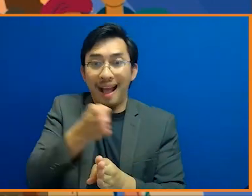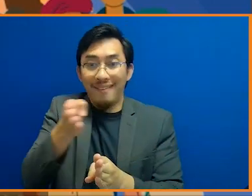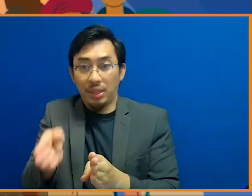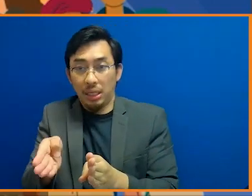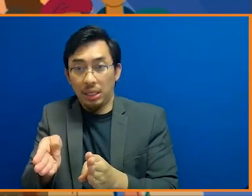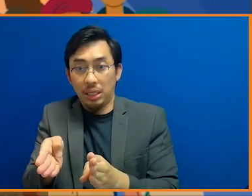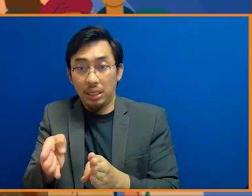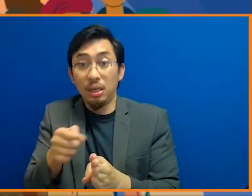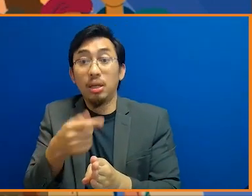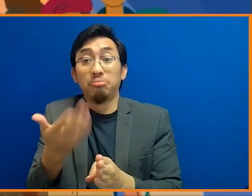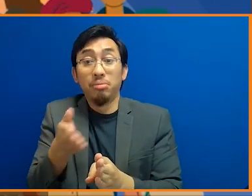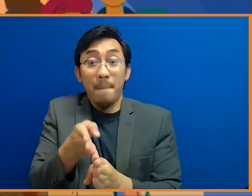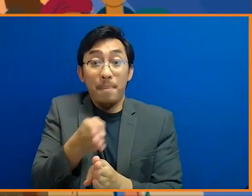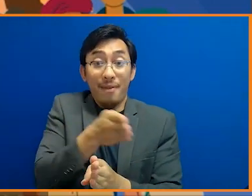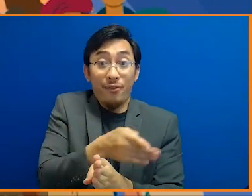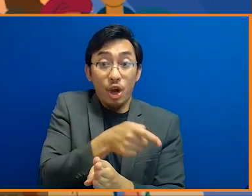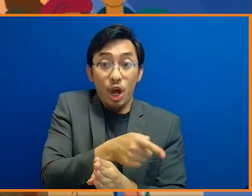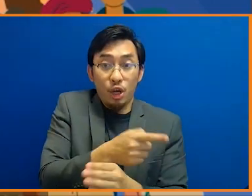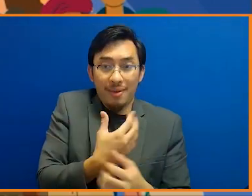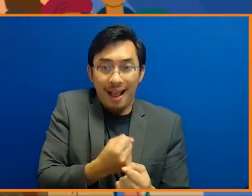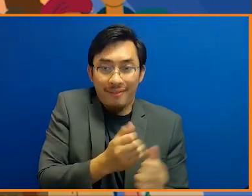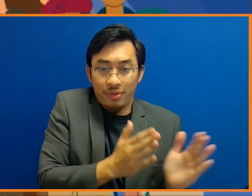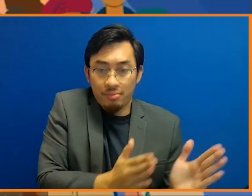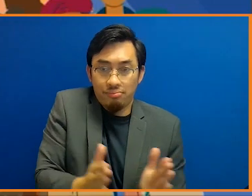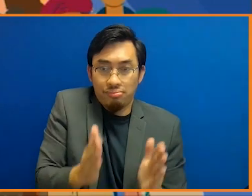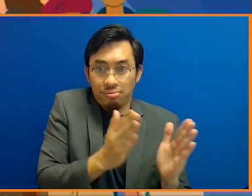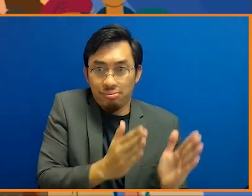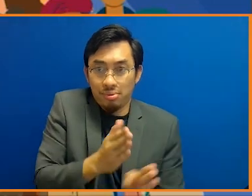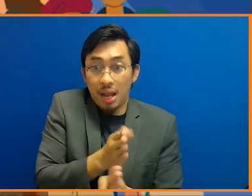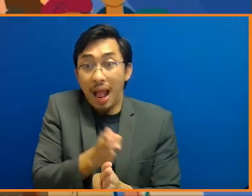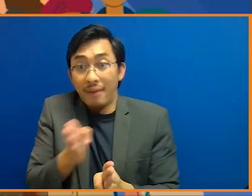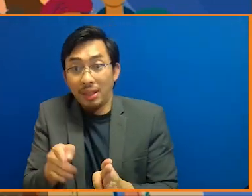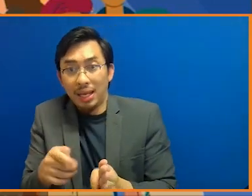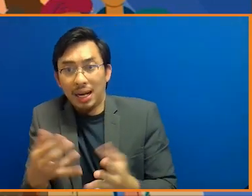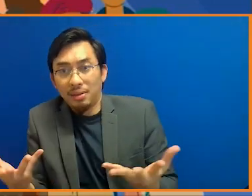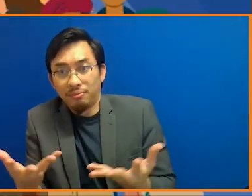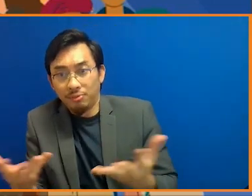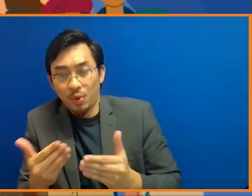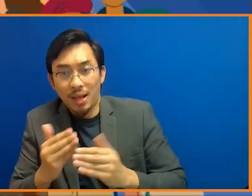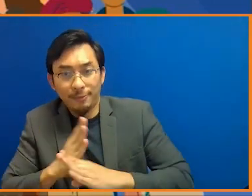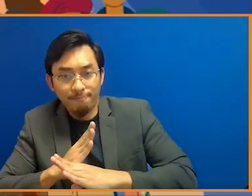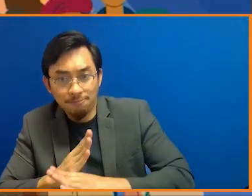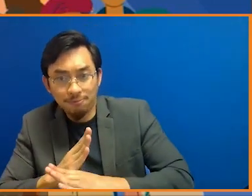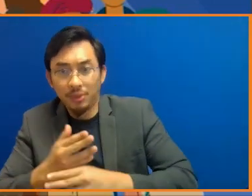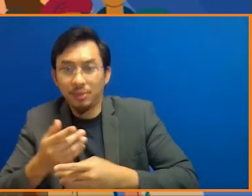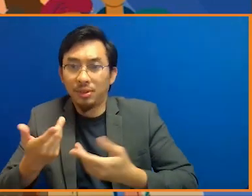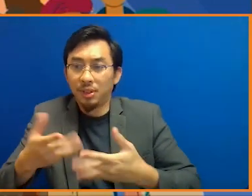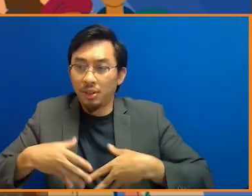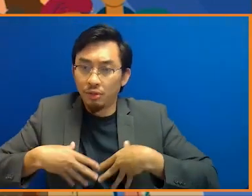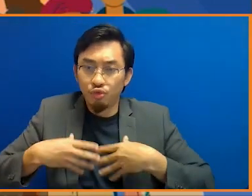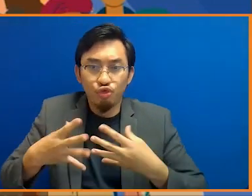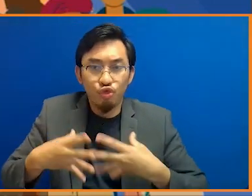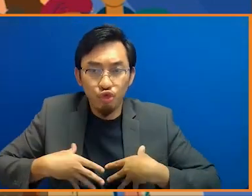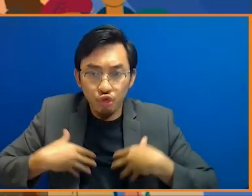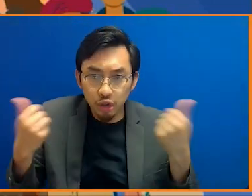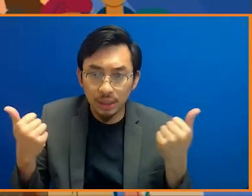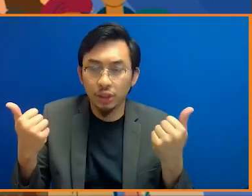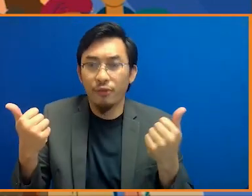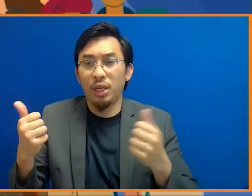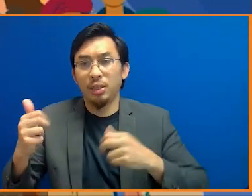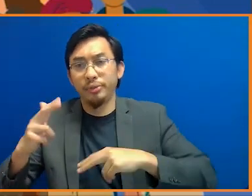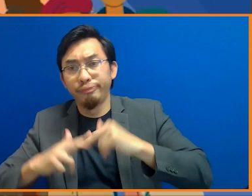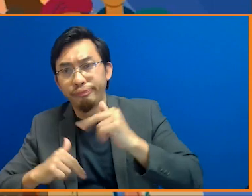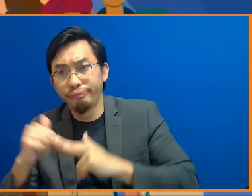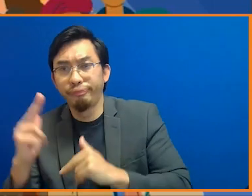and after. So before we have preparedness and mitigation, and after we have response and recovery or